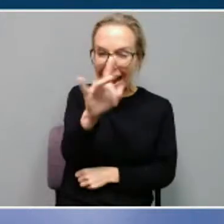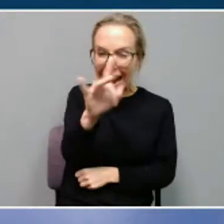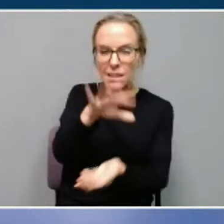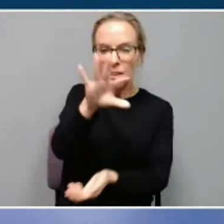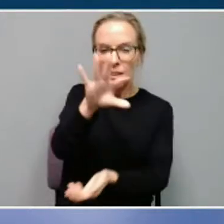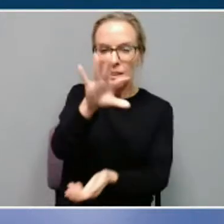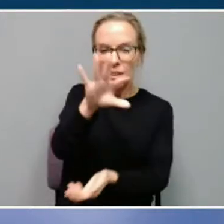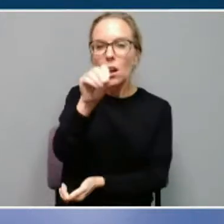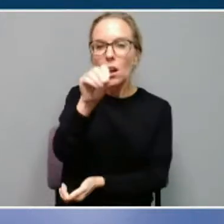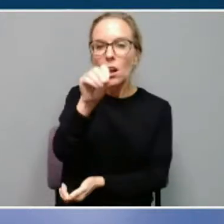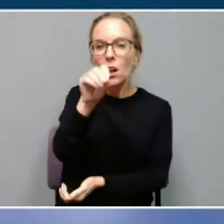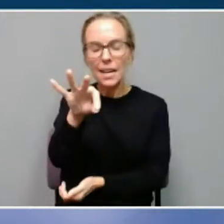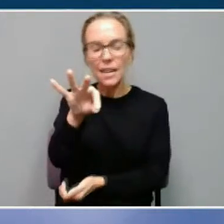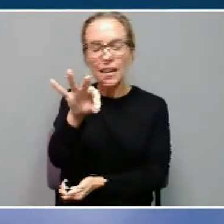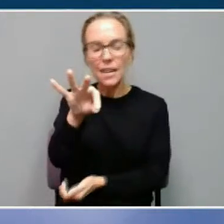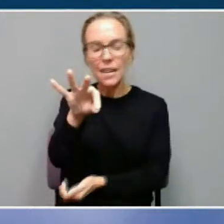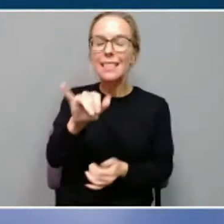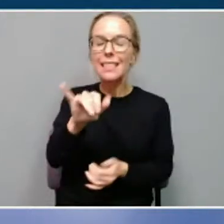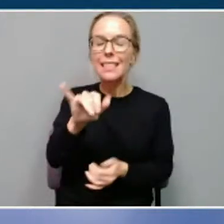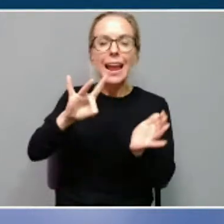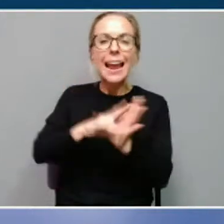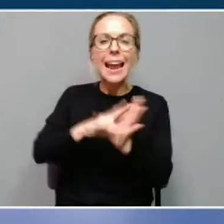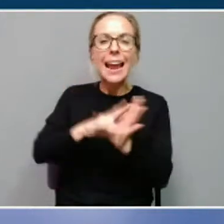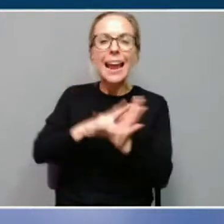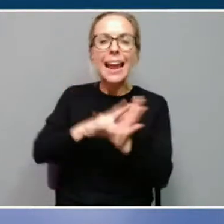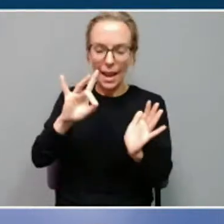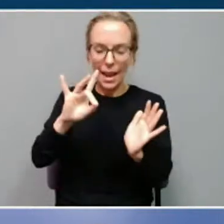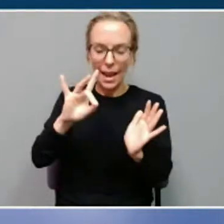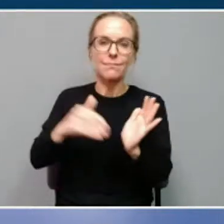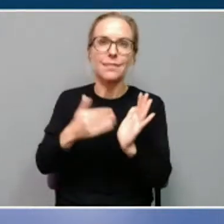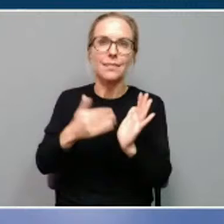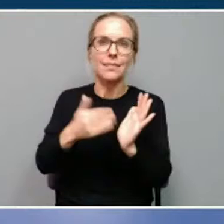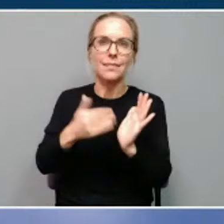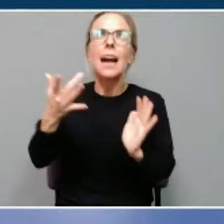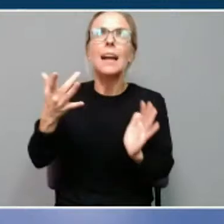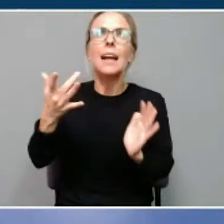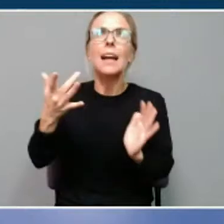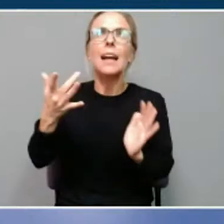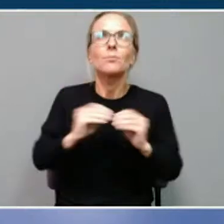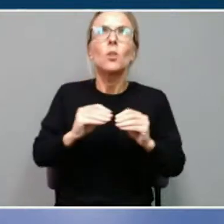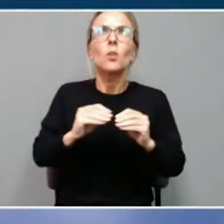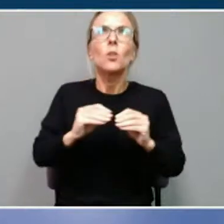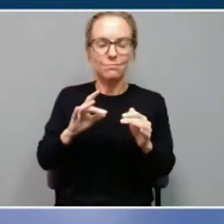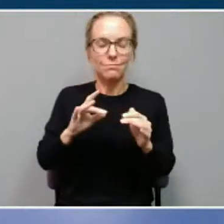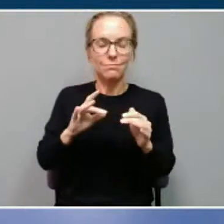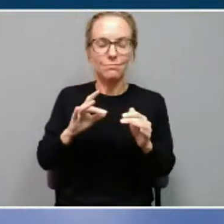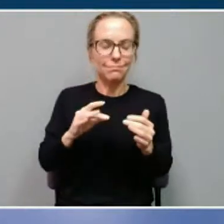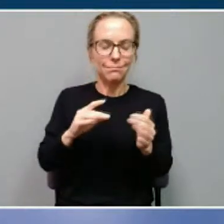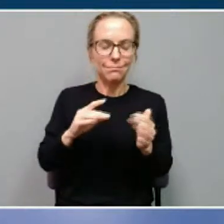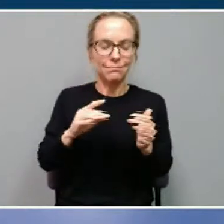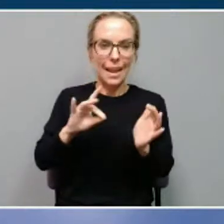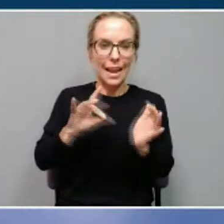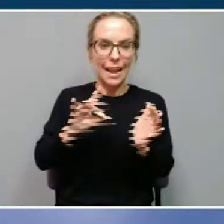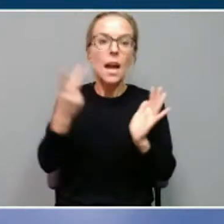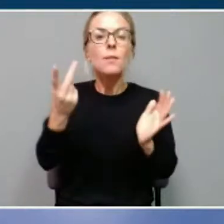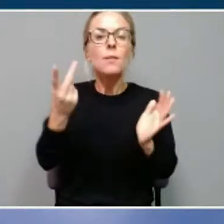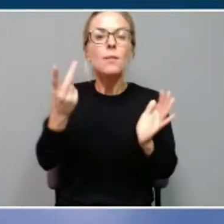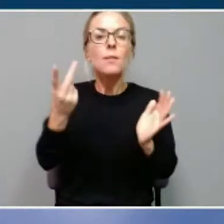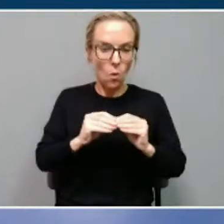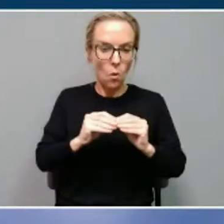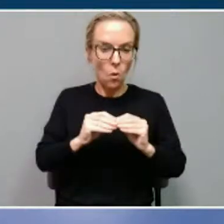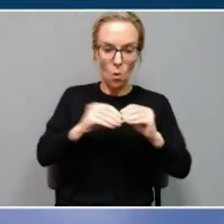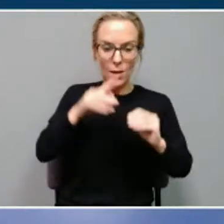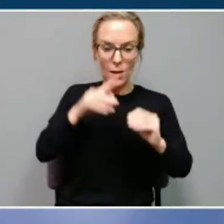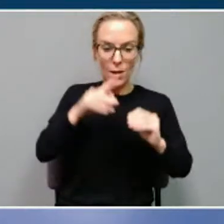18,909. That is 8 times more. More kids are getting COVID right now than we